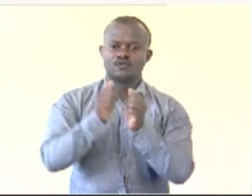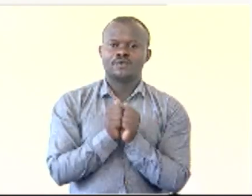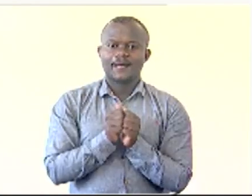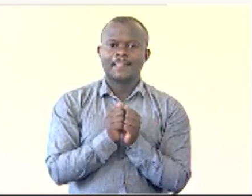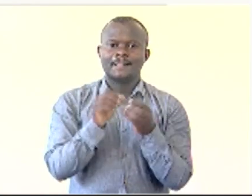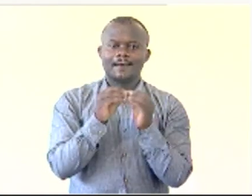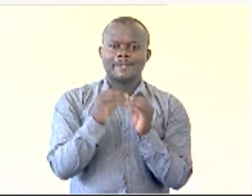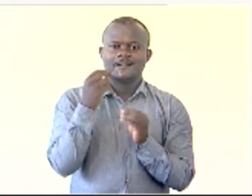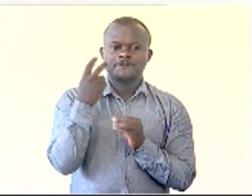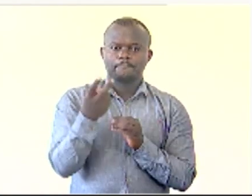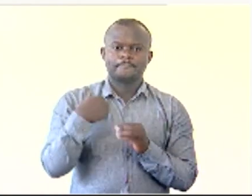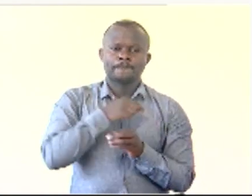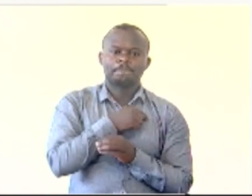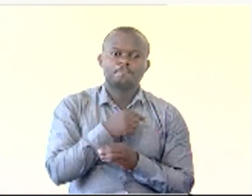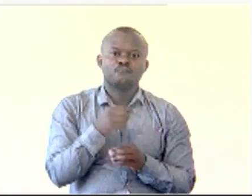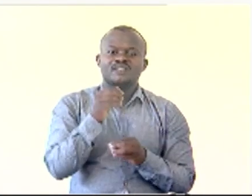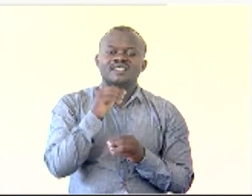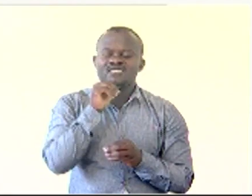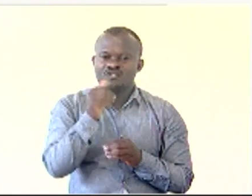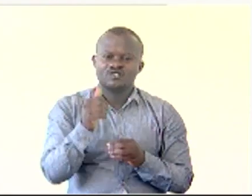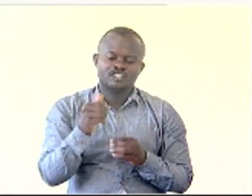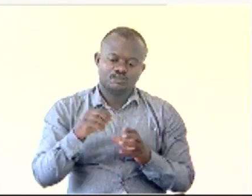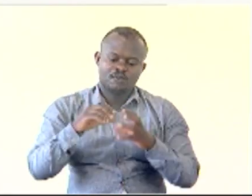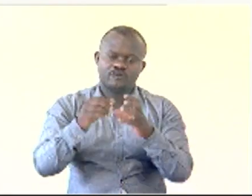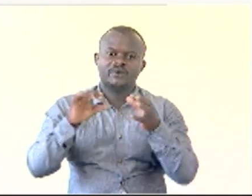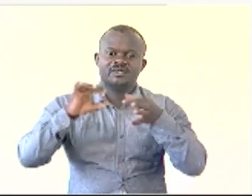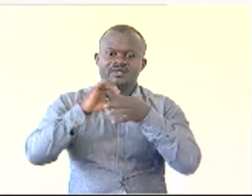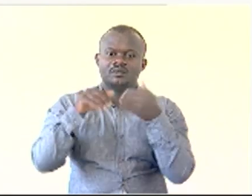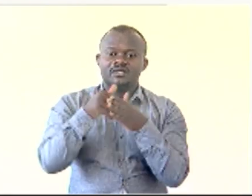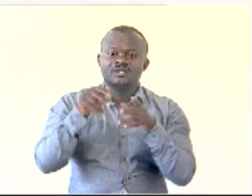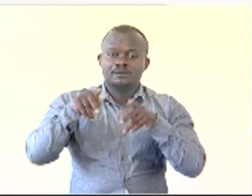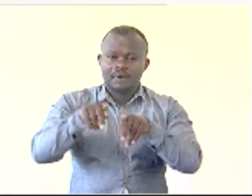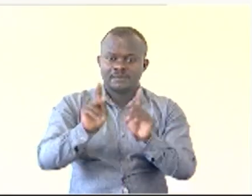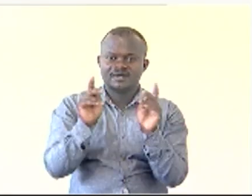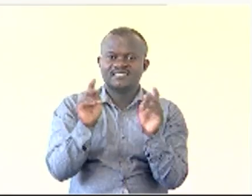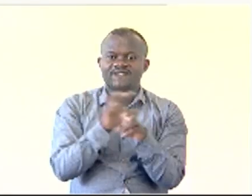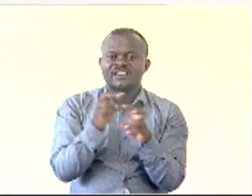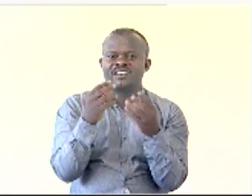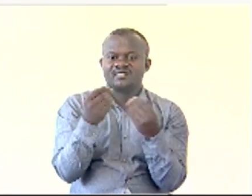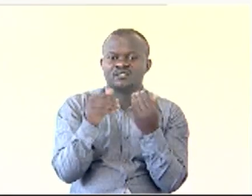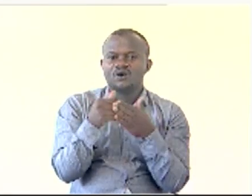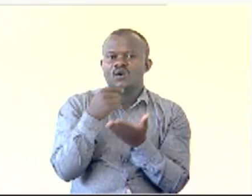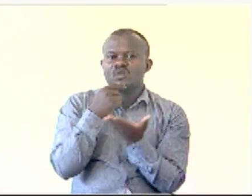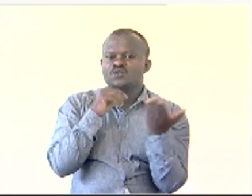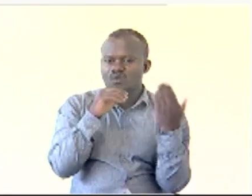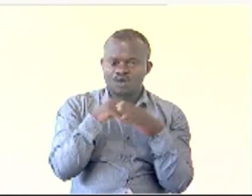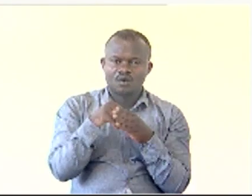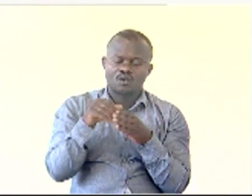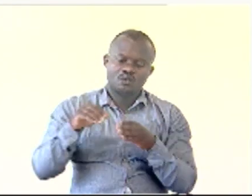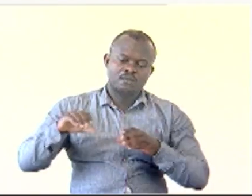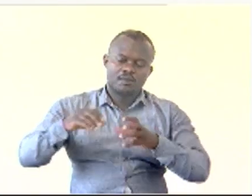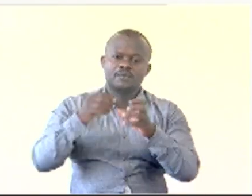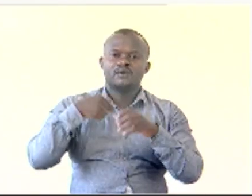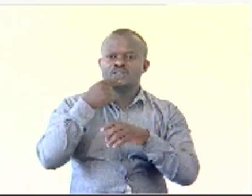Number two, I talked about immovable joints, which permits a very little or no mobility, where I